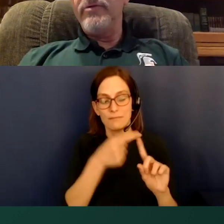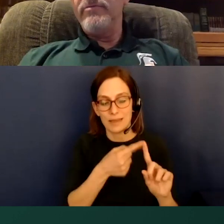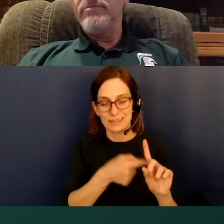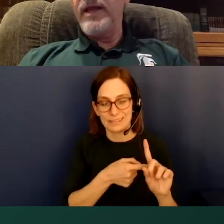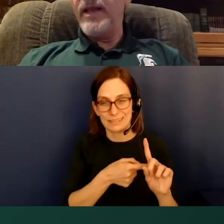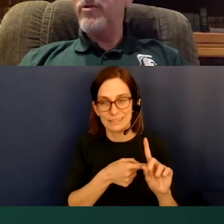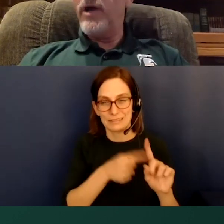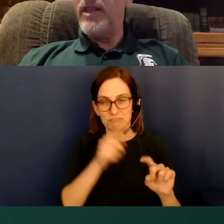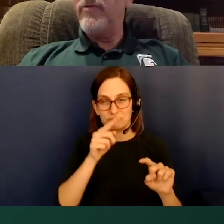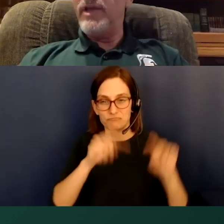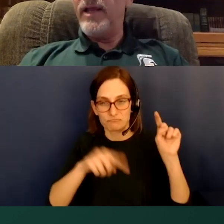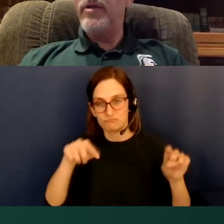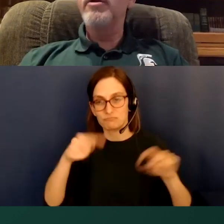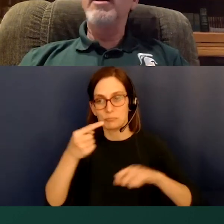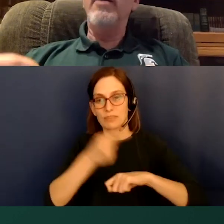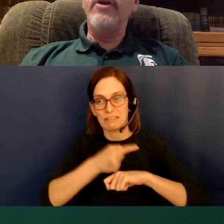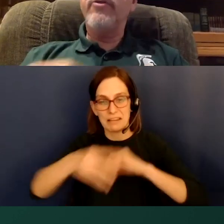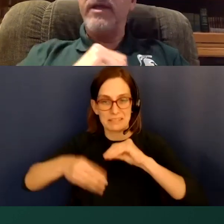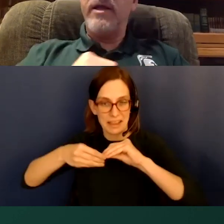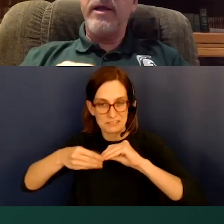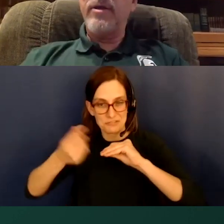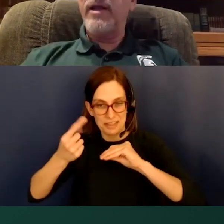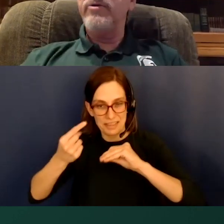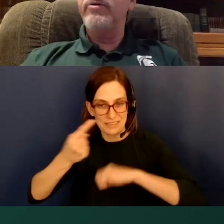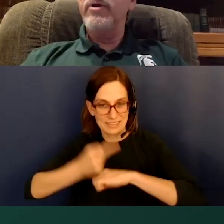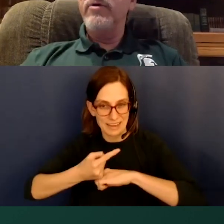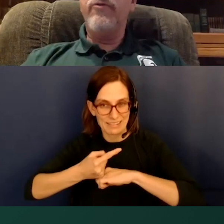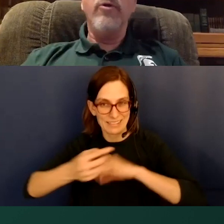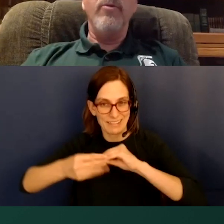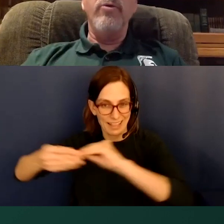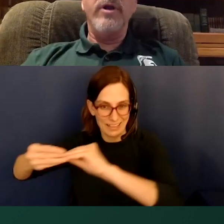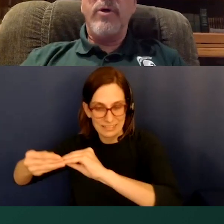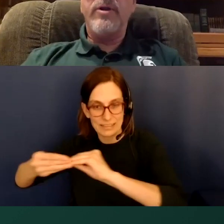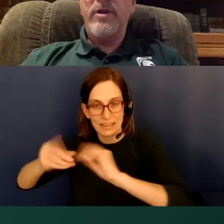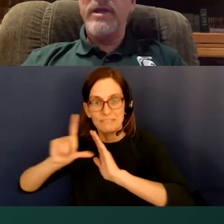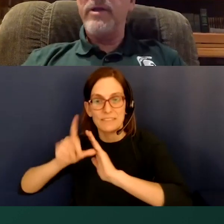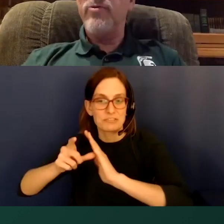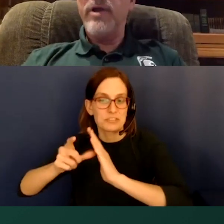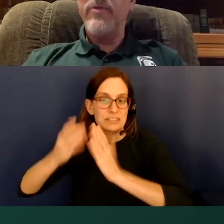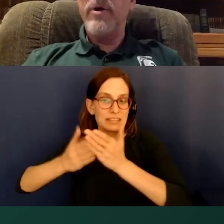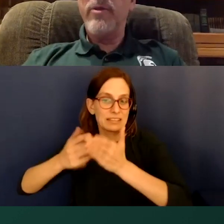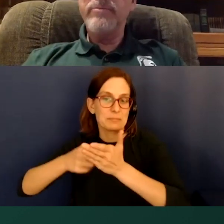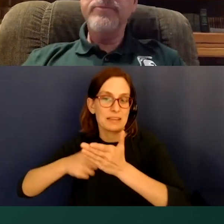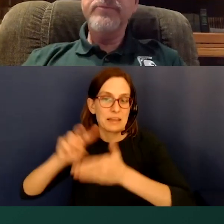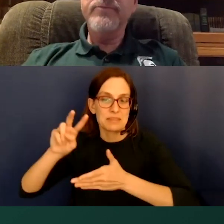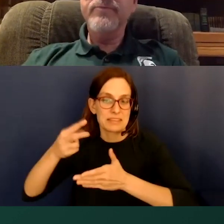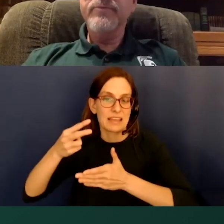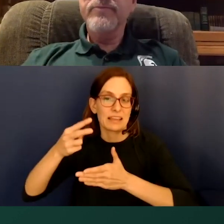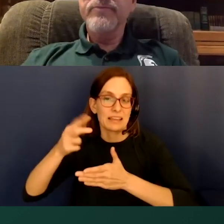and that extra 11 days, eventually a second full moon is going to sneak into a given month.